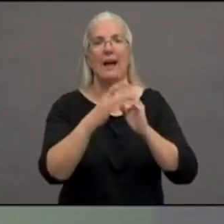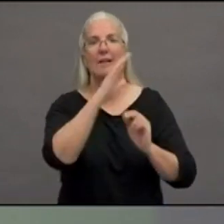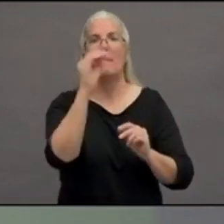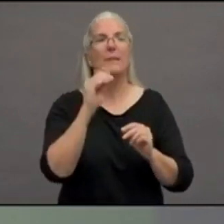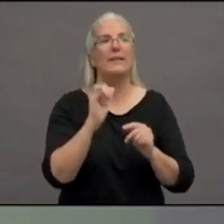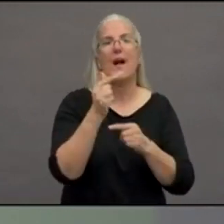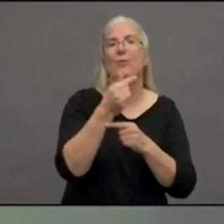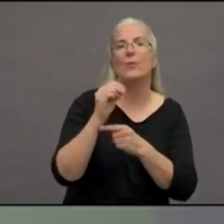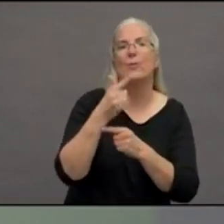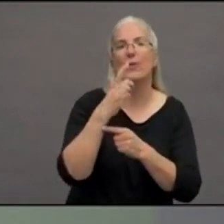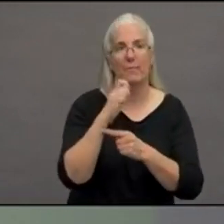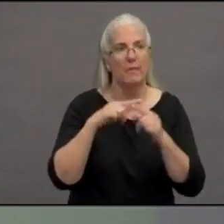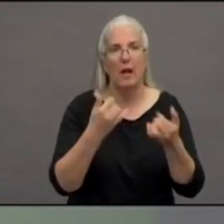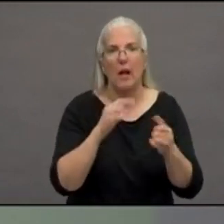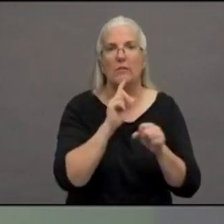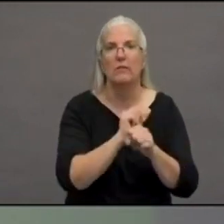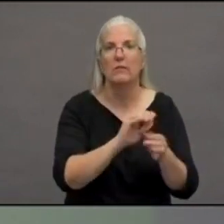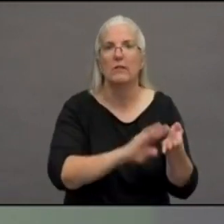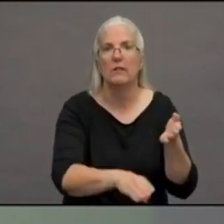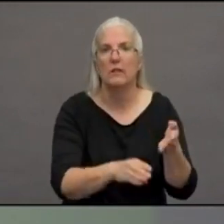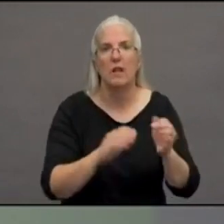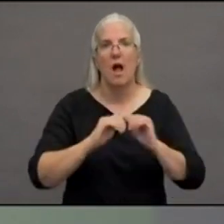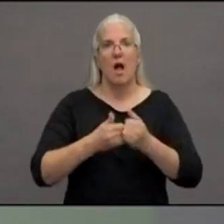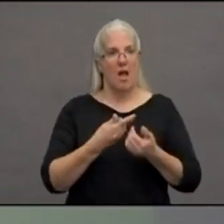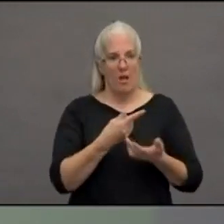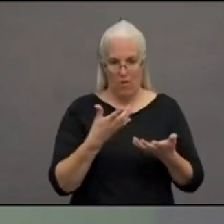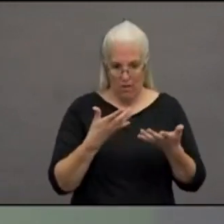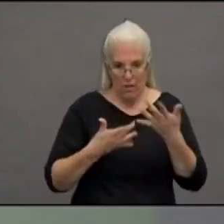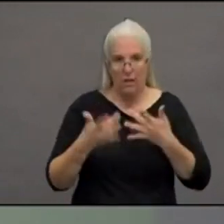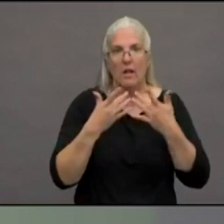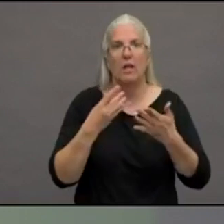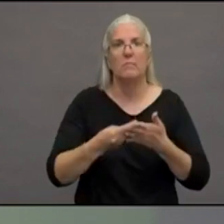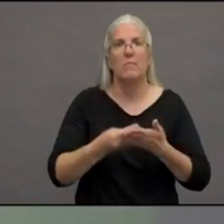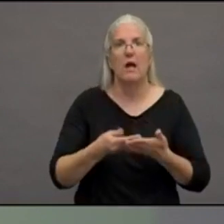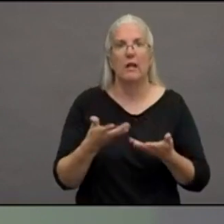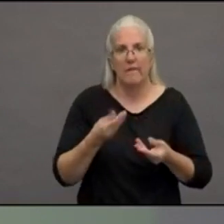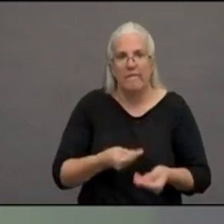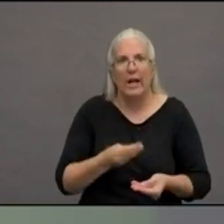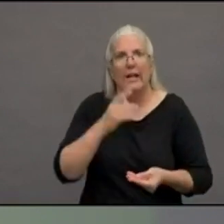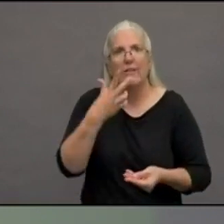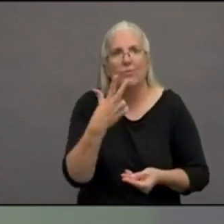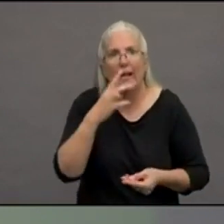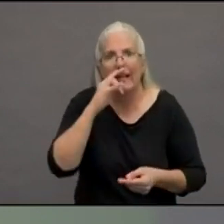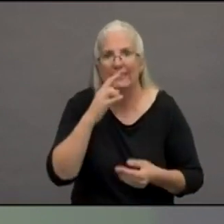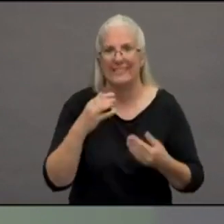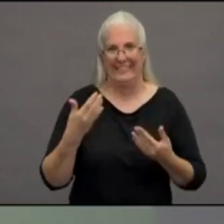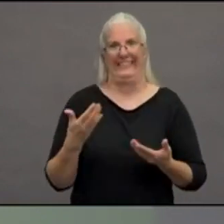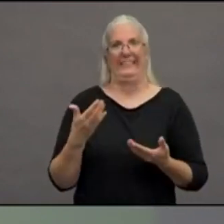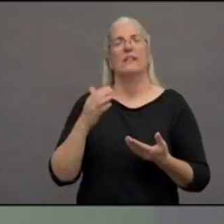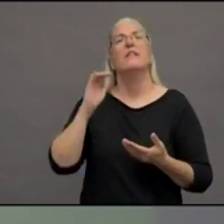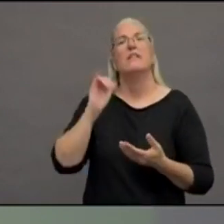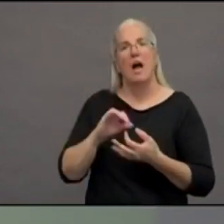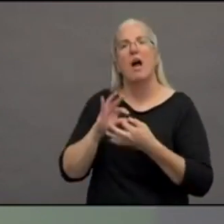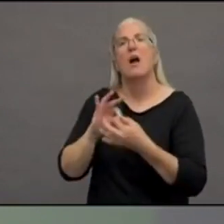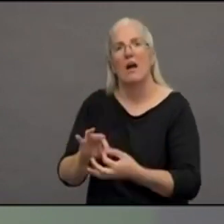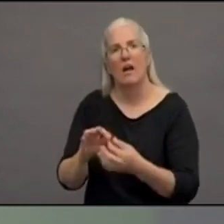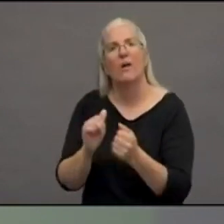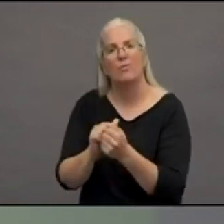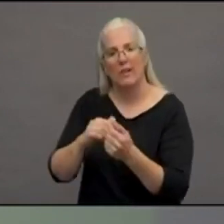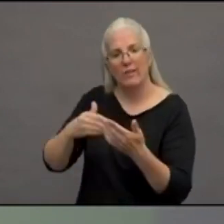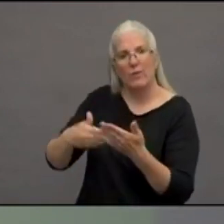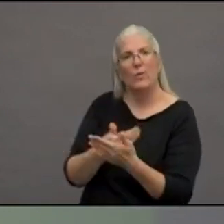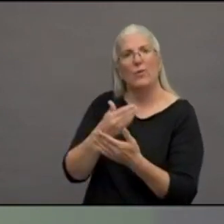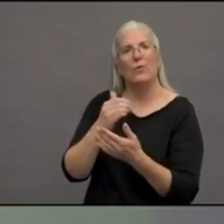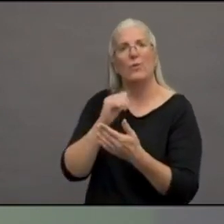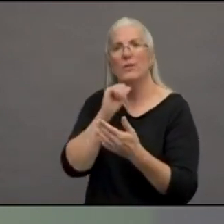his family? So that's part of the new food insecure population. We also have like couples that were starting a